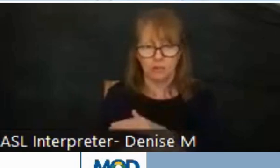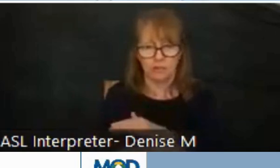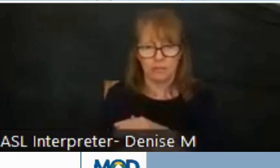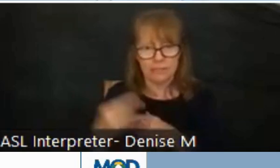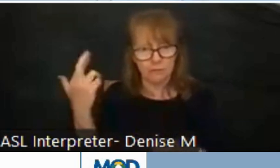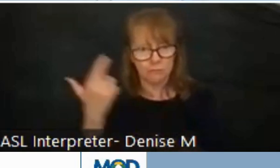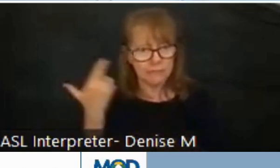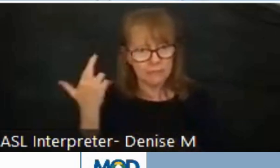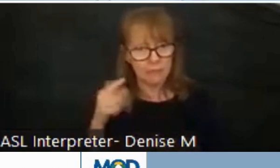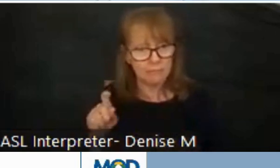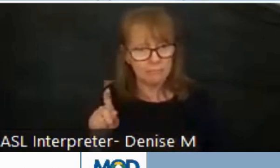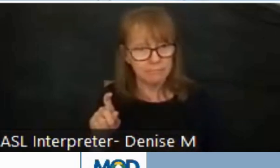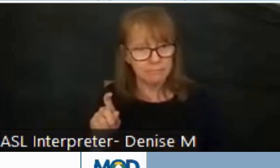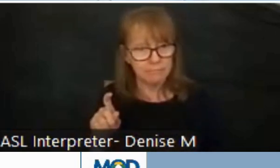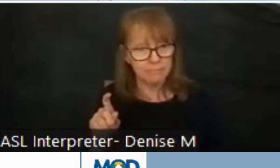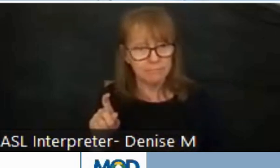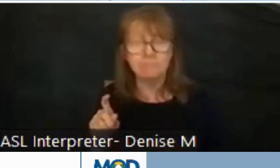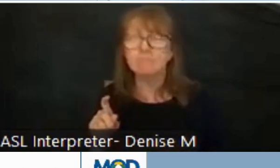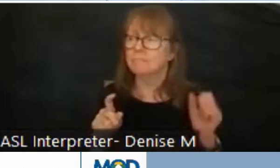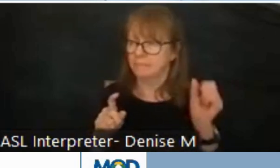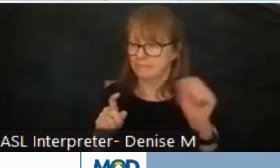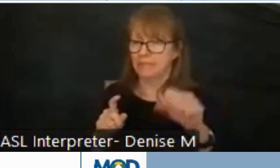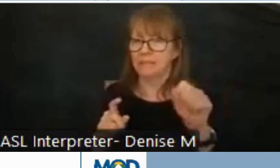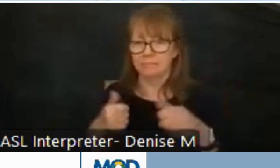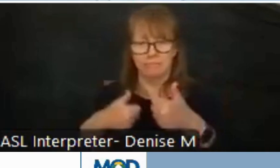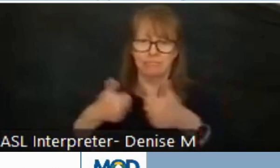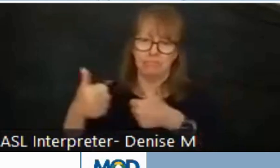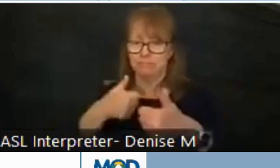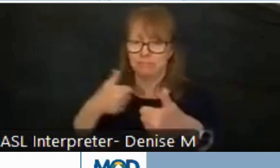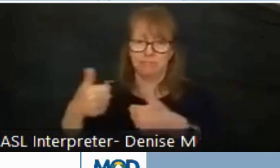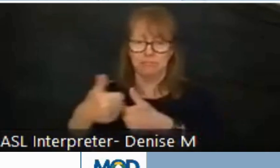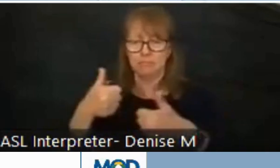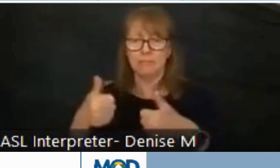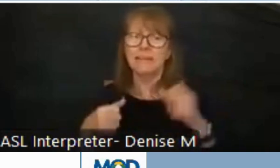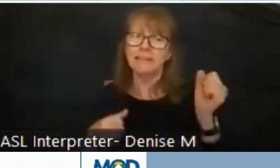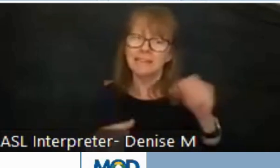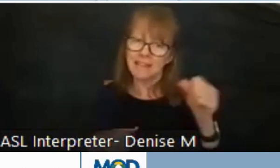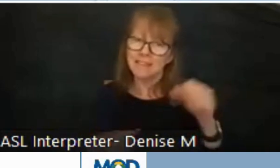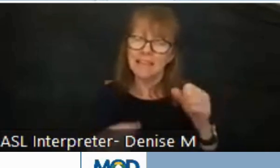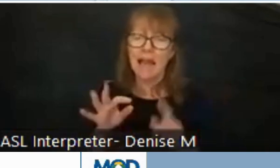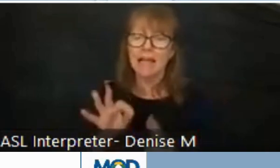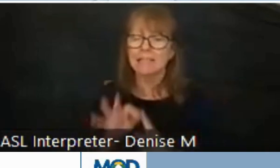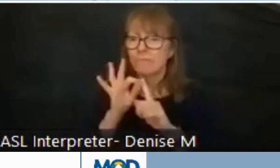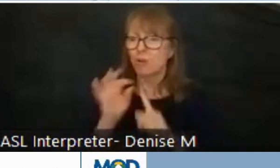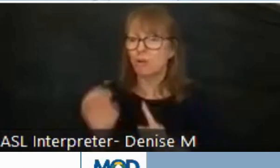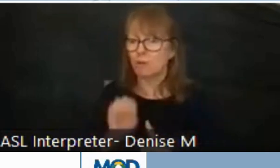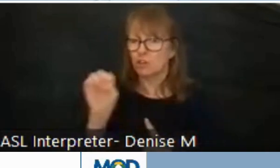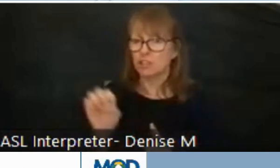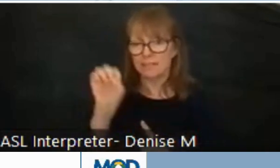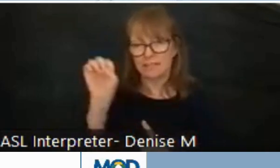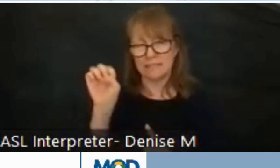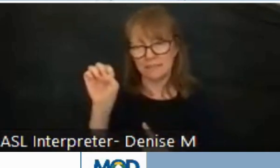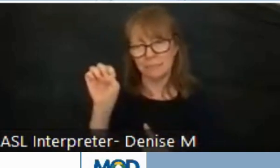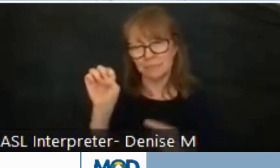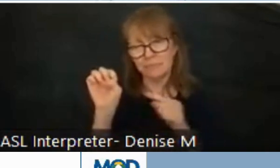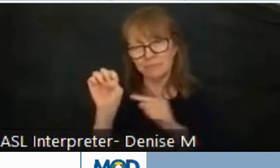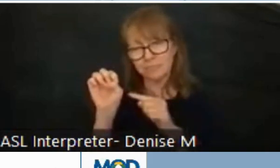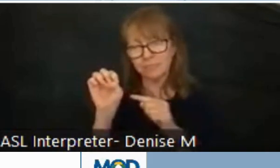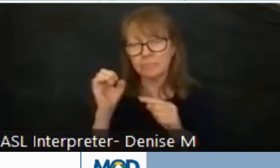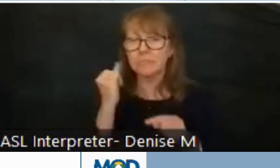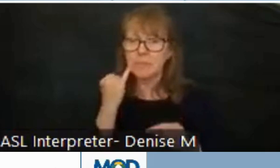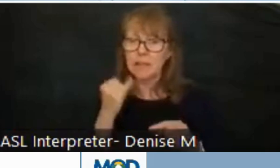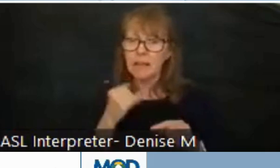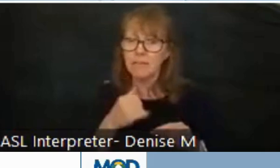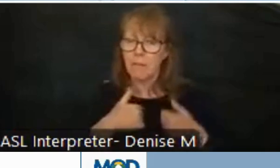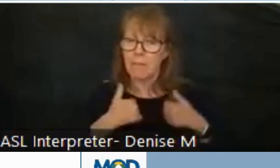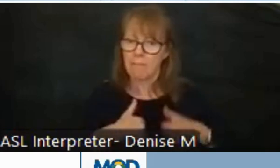thumbs up. Yes, so that's probably reasonable, except for emergencies. If her bath is overflowing